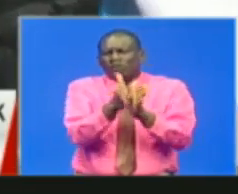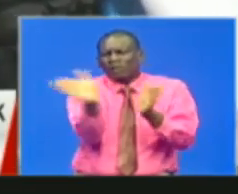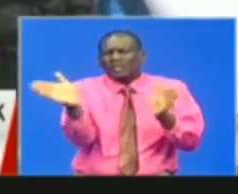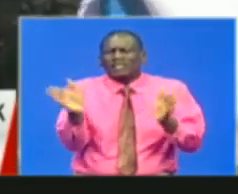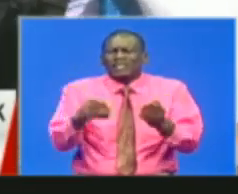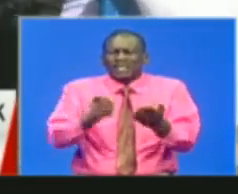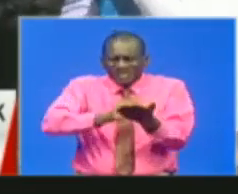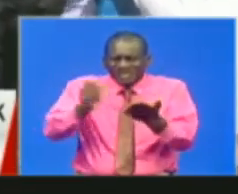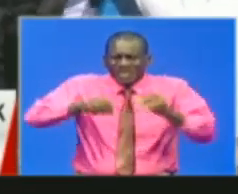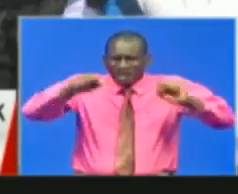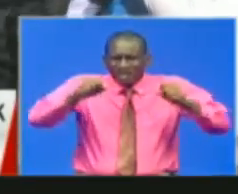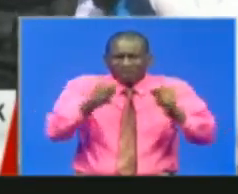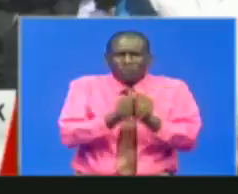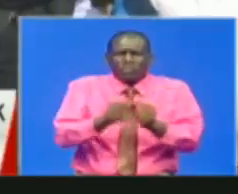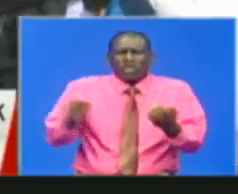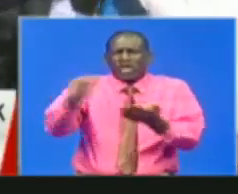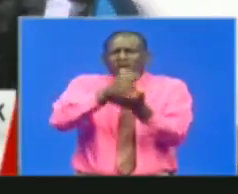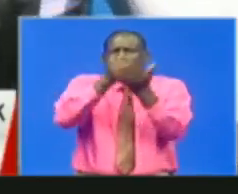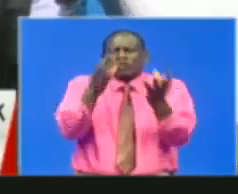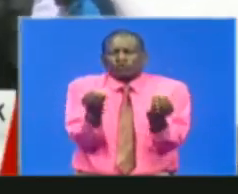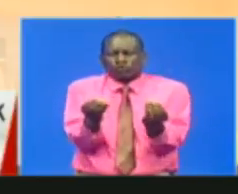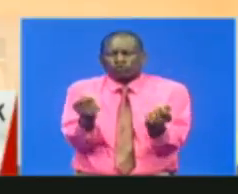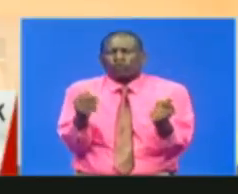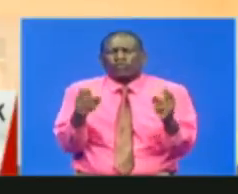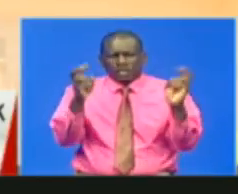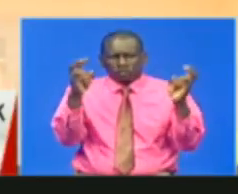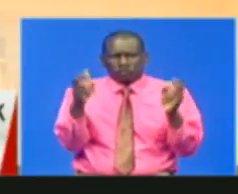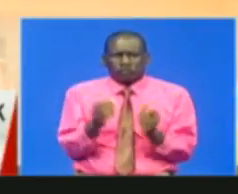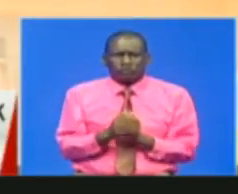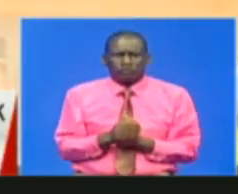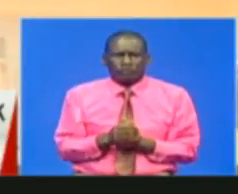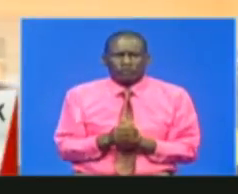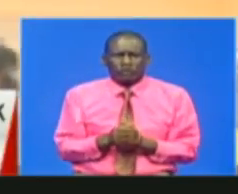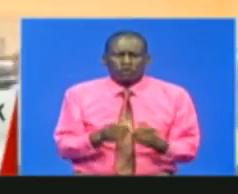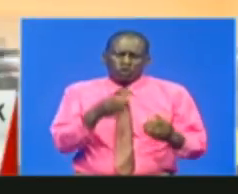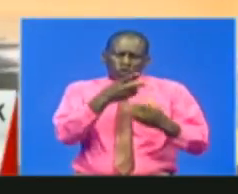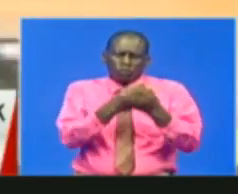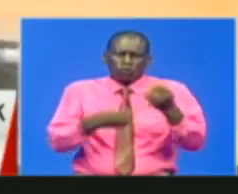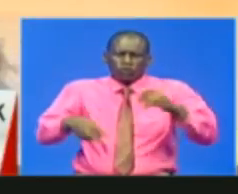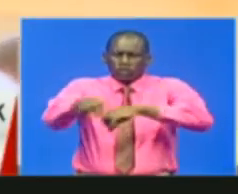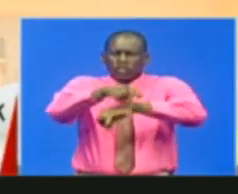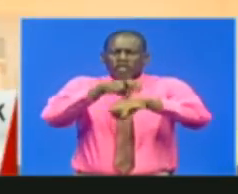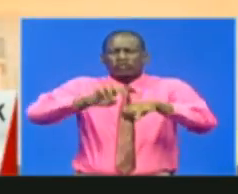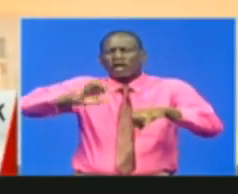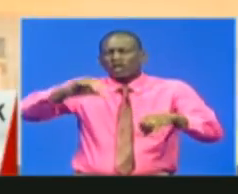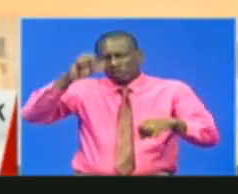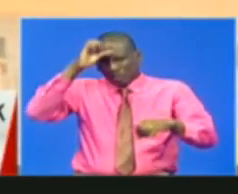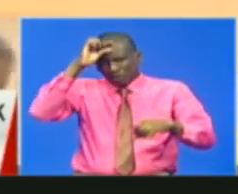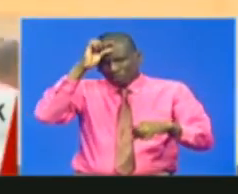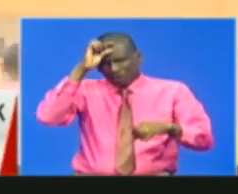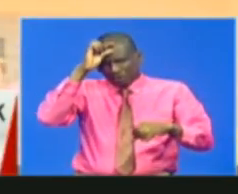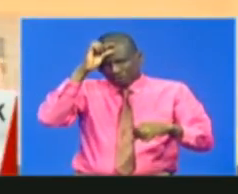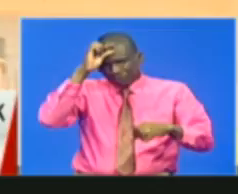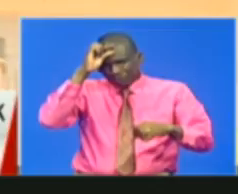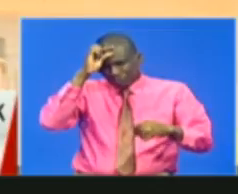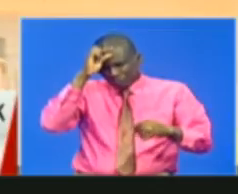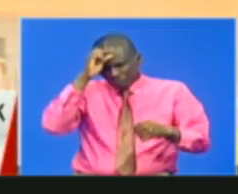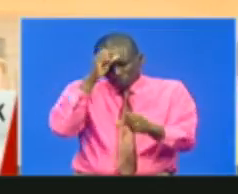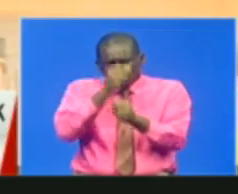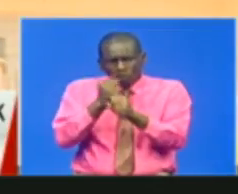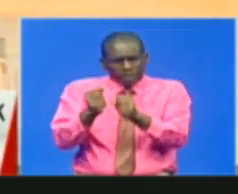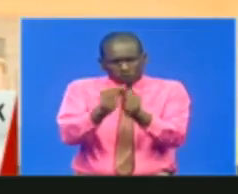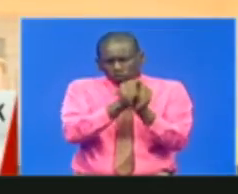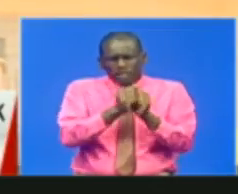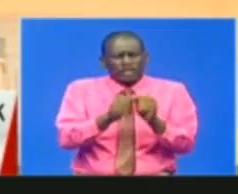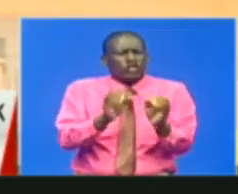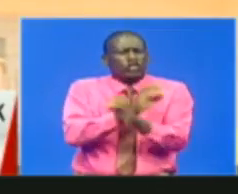to resolve the issues at that level. With both the national and the county governments taking a unified,